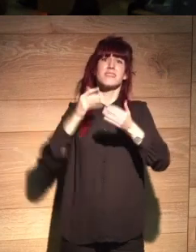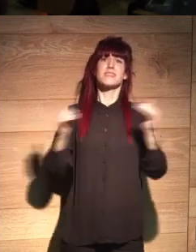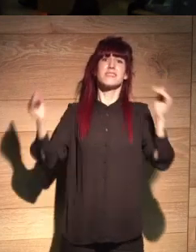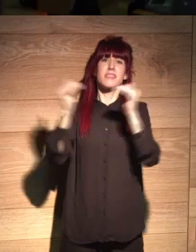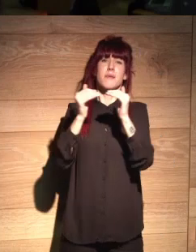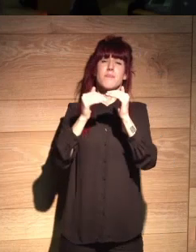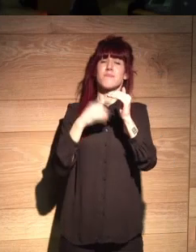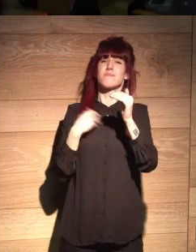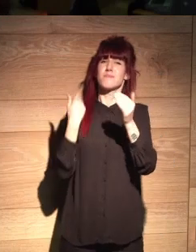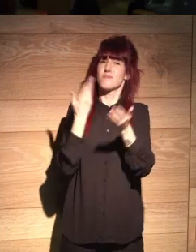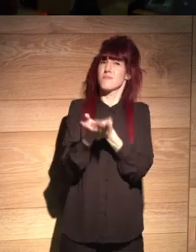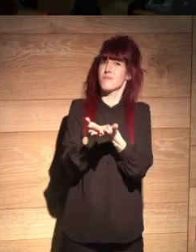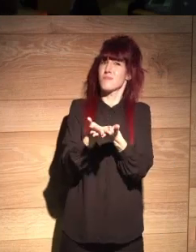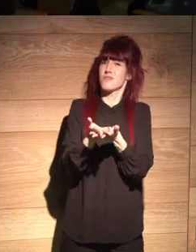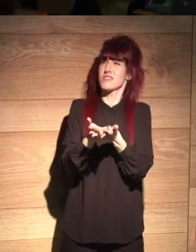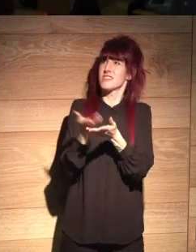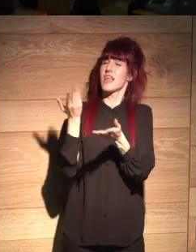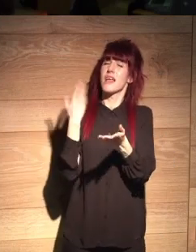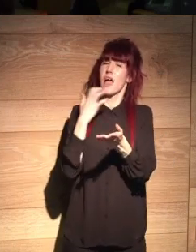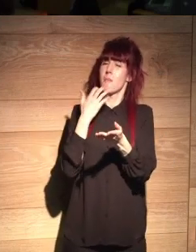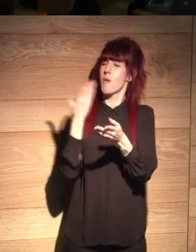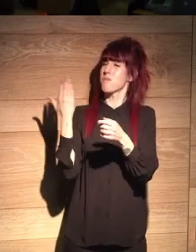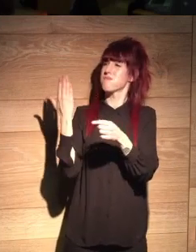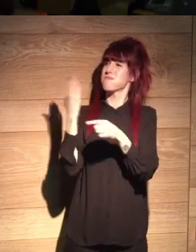and a purpose. I think that they are the